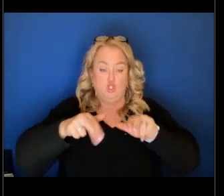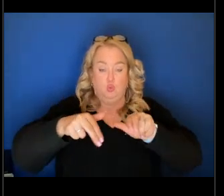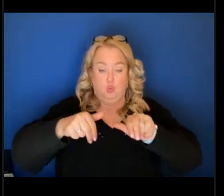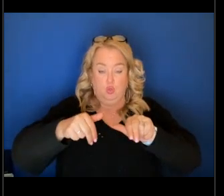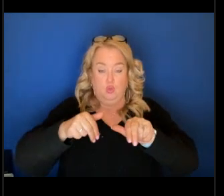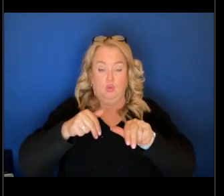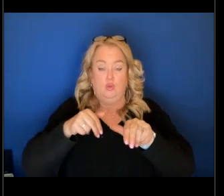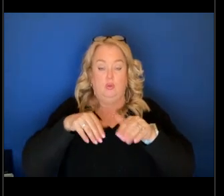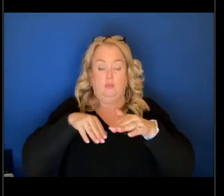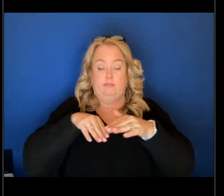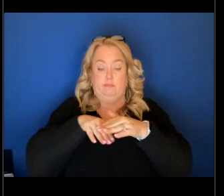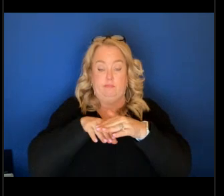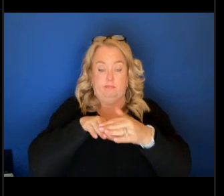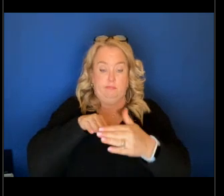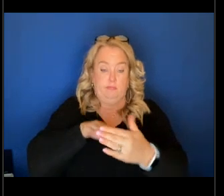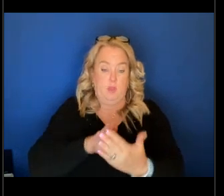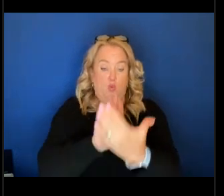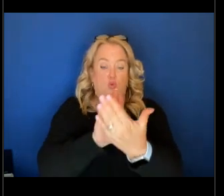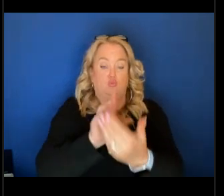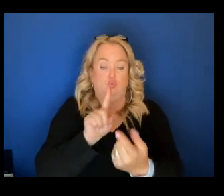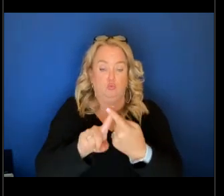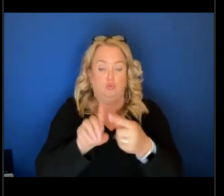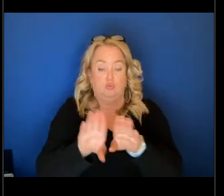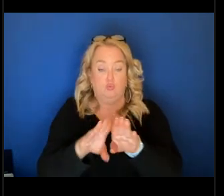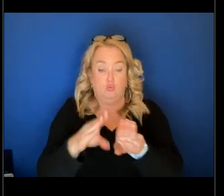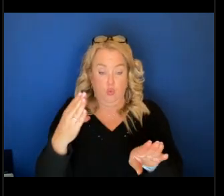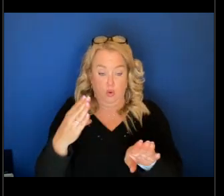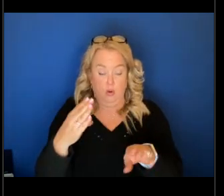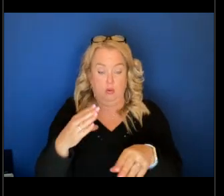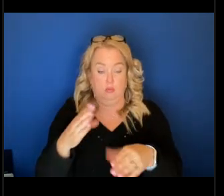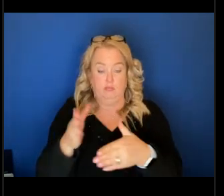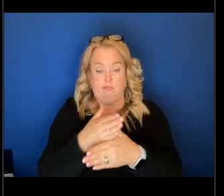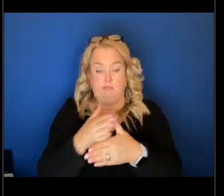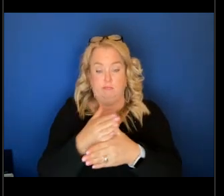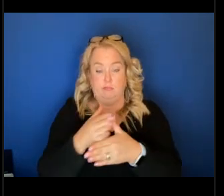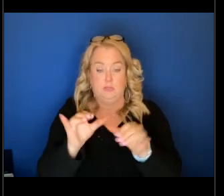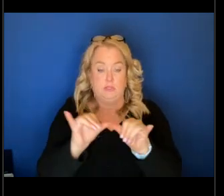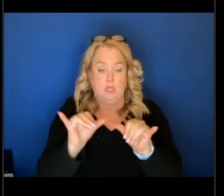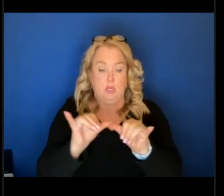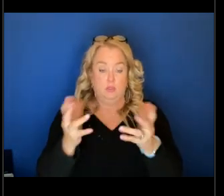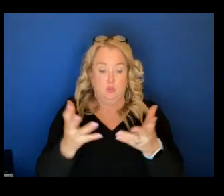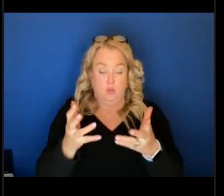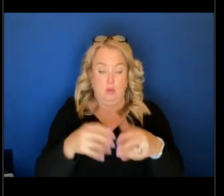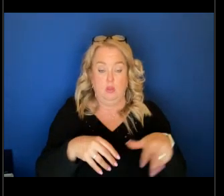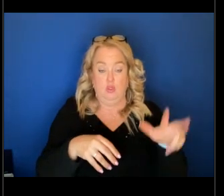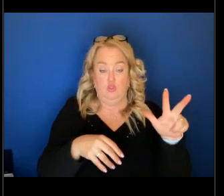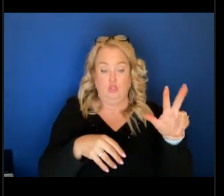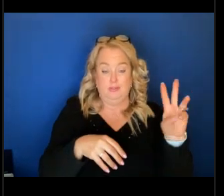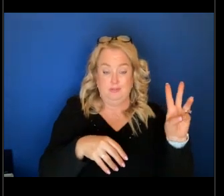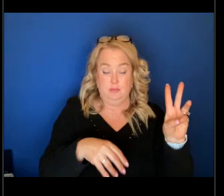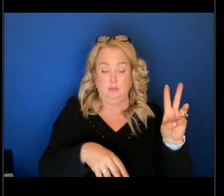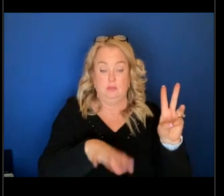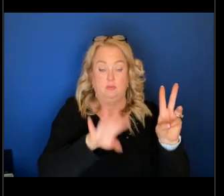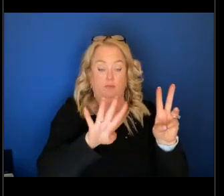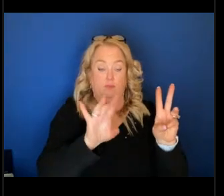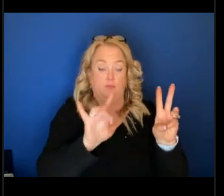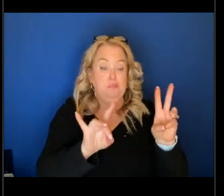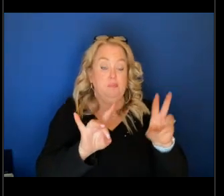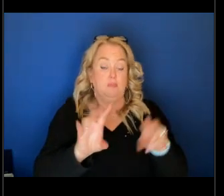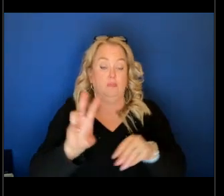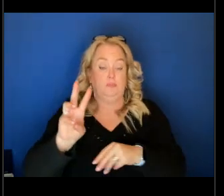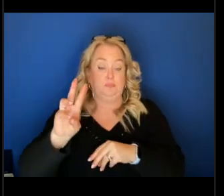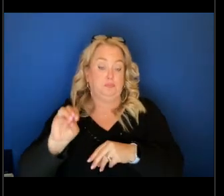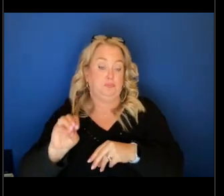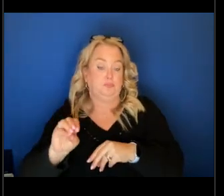a wheelchair or scooter approaches the door. And it ranges in size from